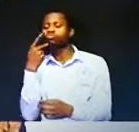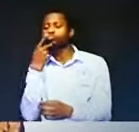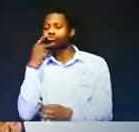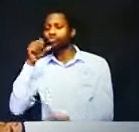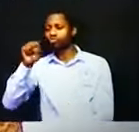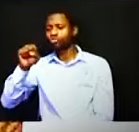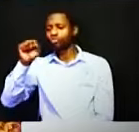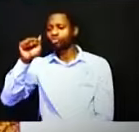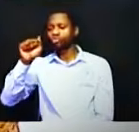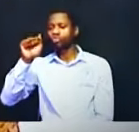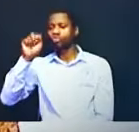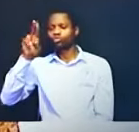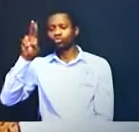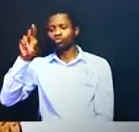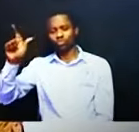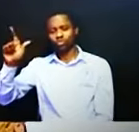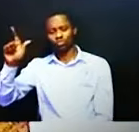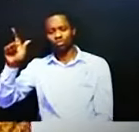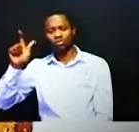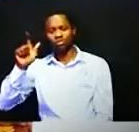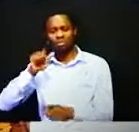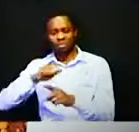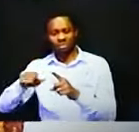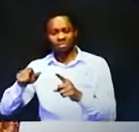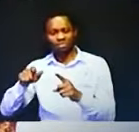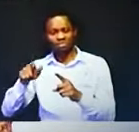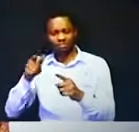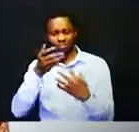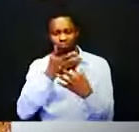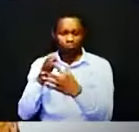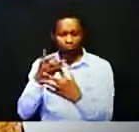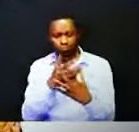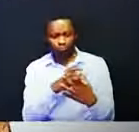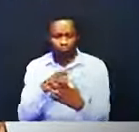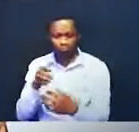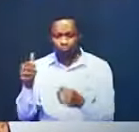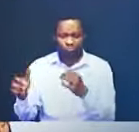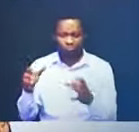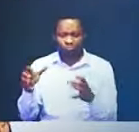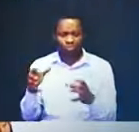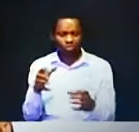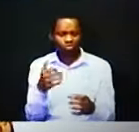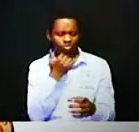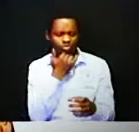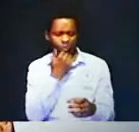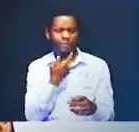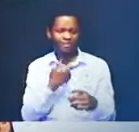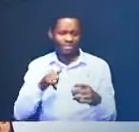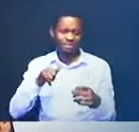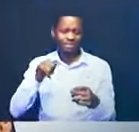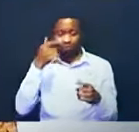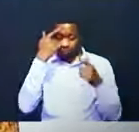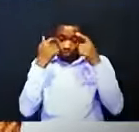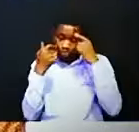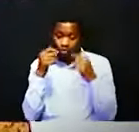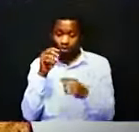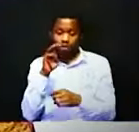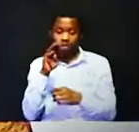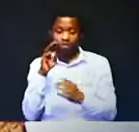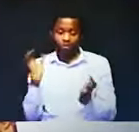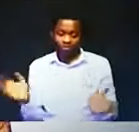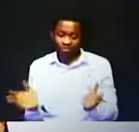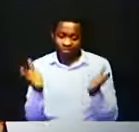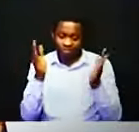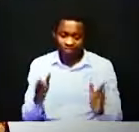wo chemu no Marco eba na fa nipo ohye nkran sei no won mu abribia mu no asema ba won ho no otwe won ben won wo boa won.